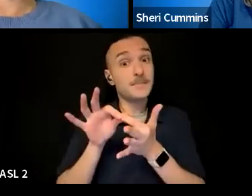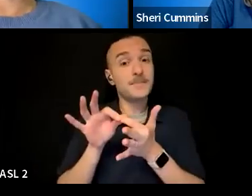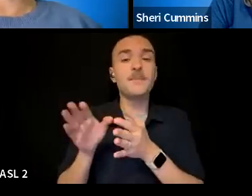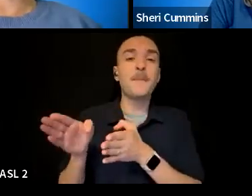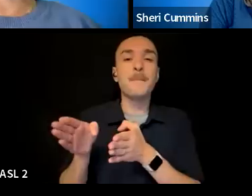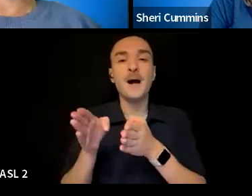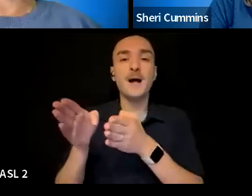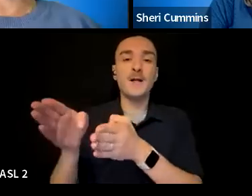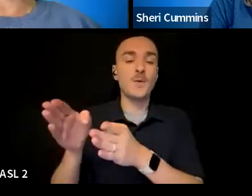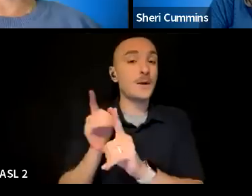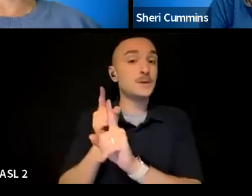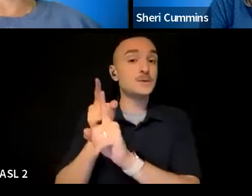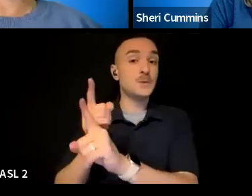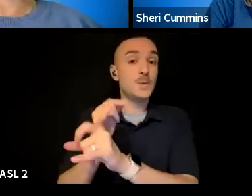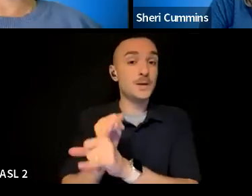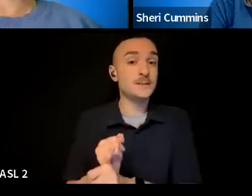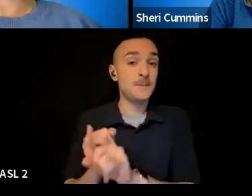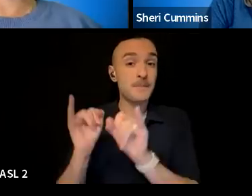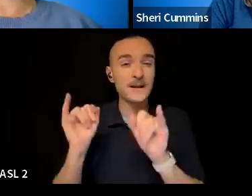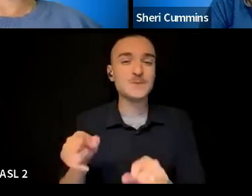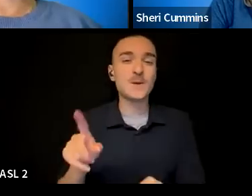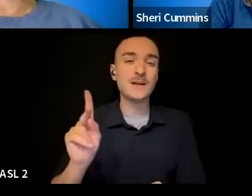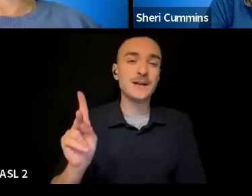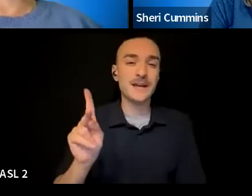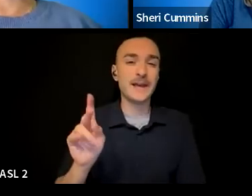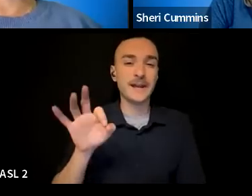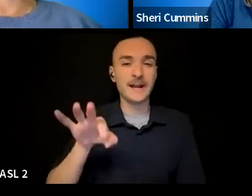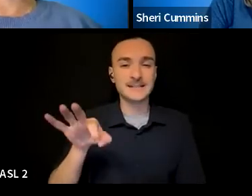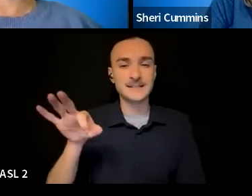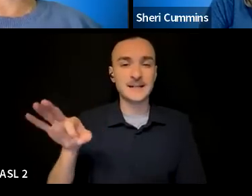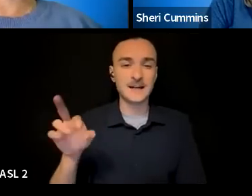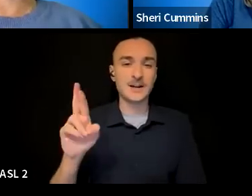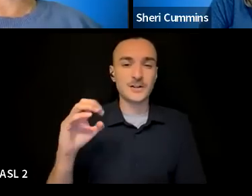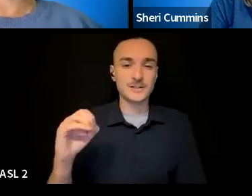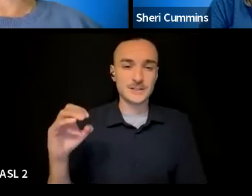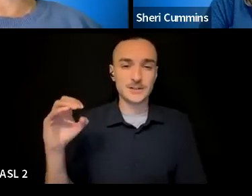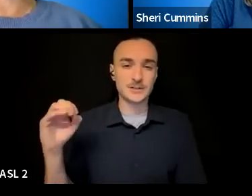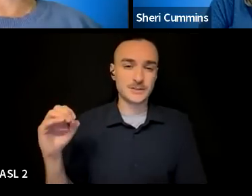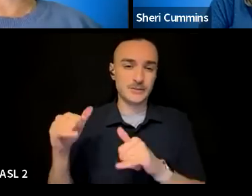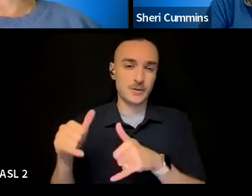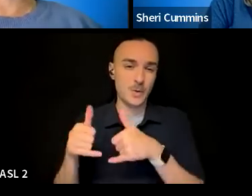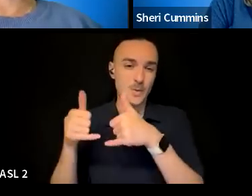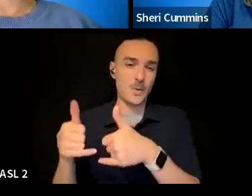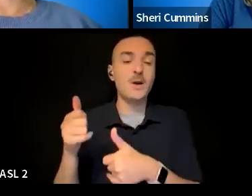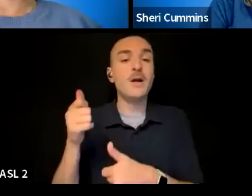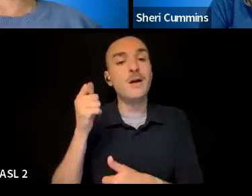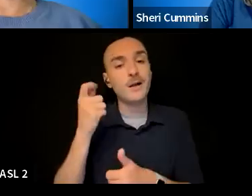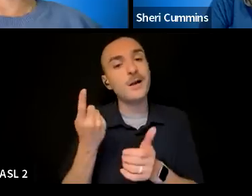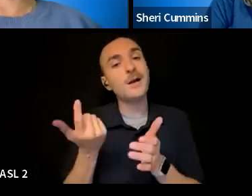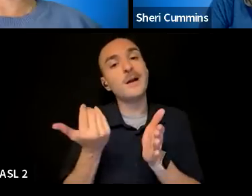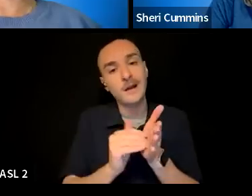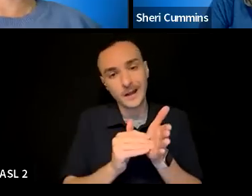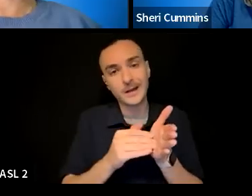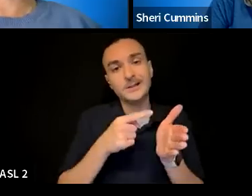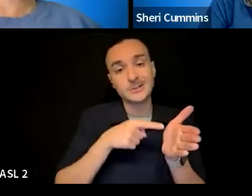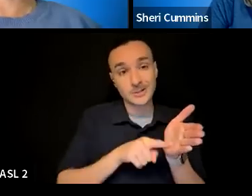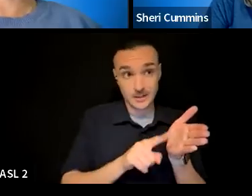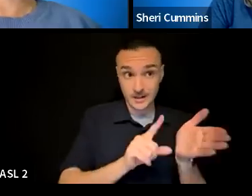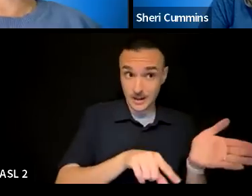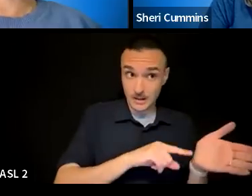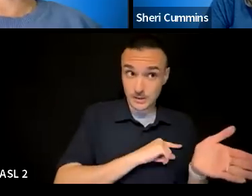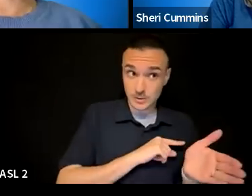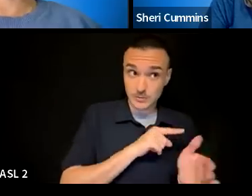is the K99R00. So but again, you need to check the eligibility section of the NOFO